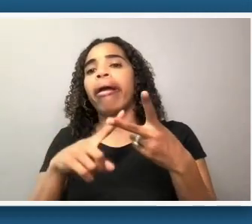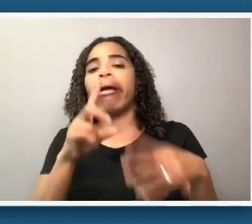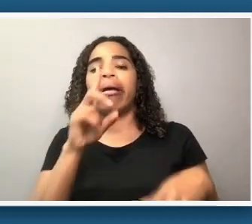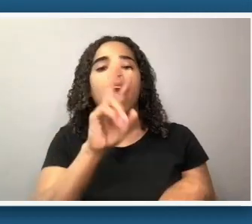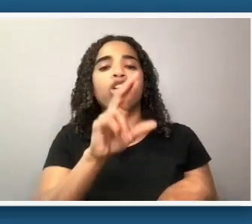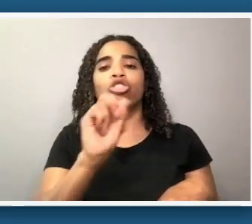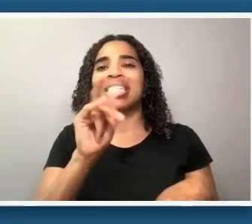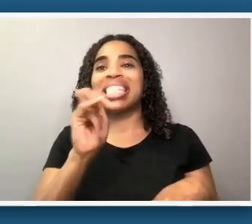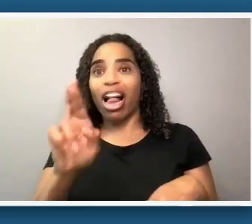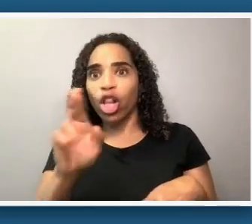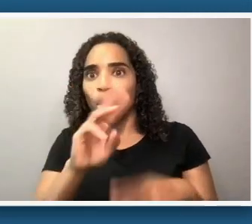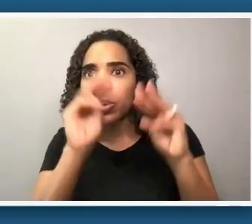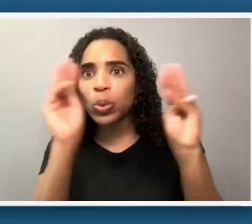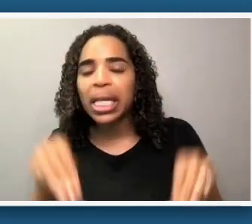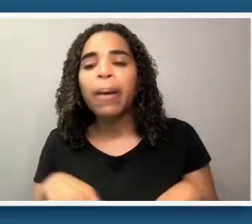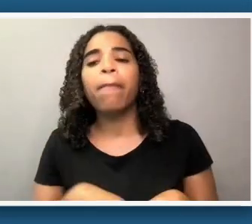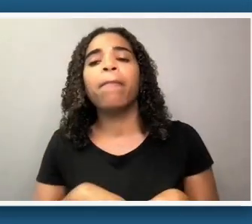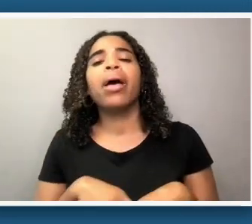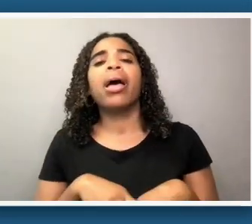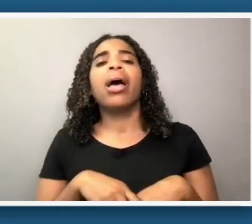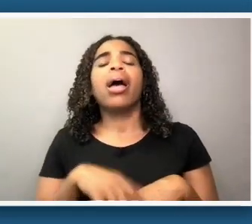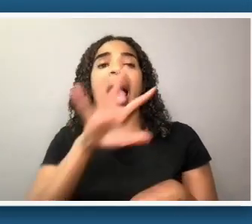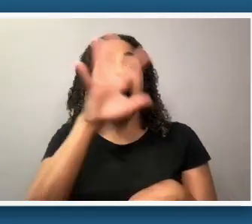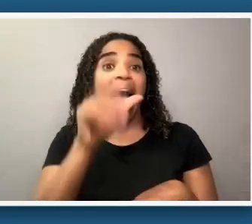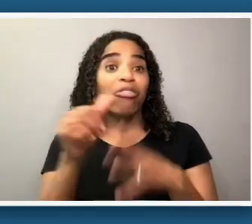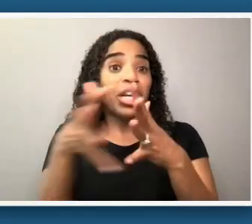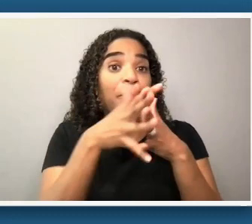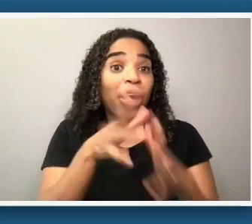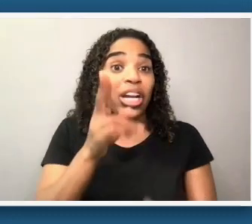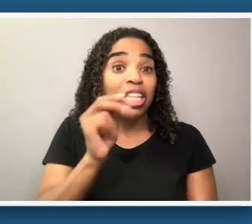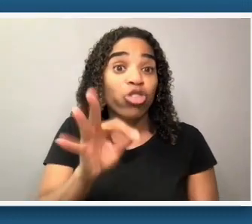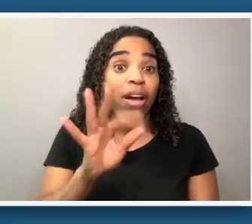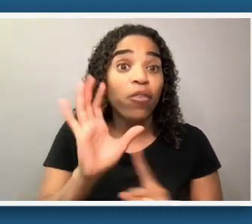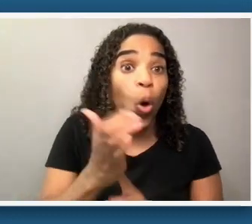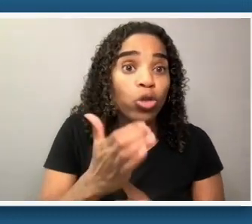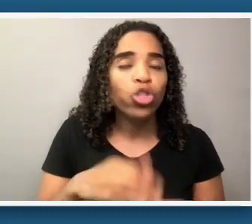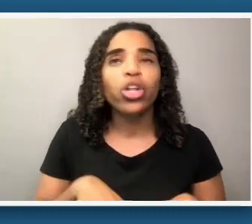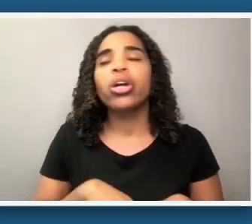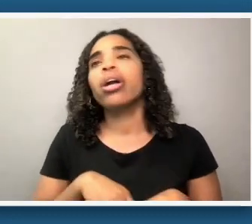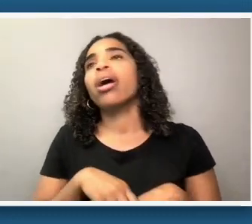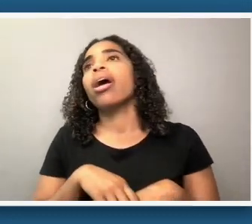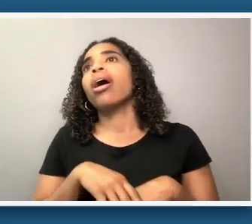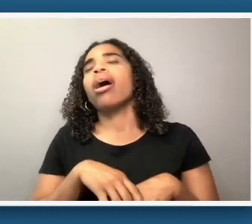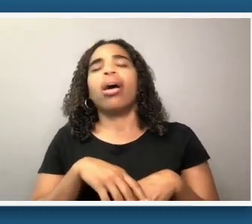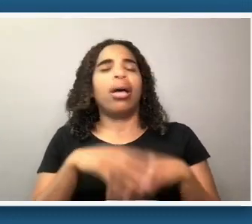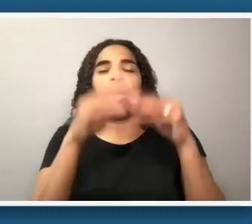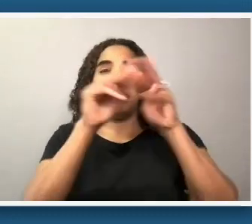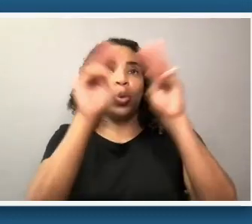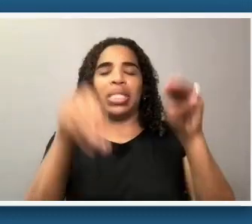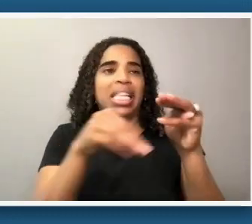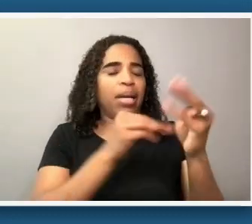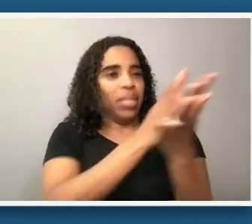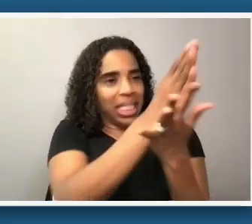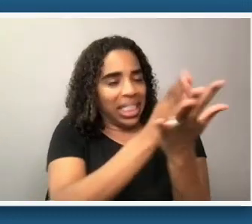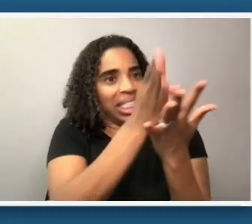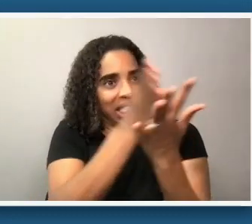Museum, just the African American History and Culture Museum. There's just so much